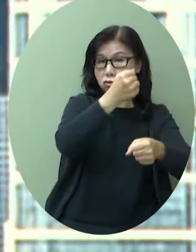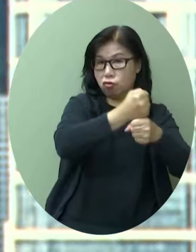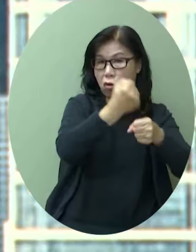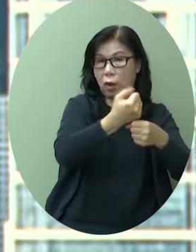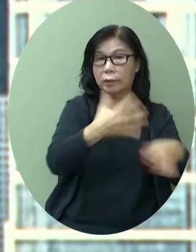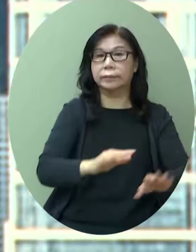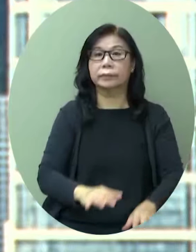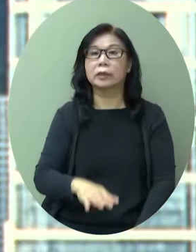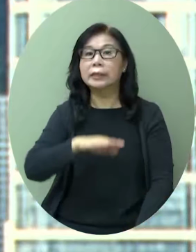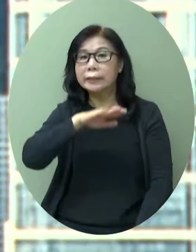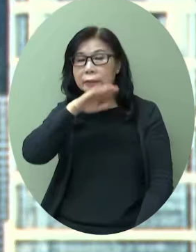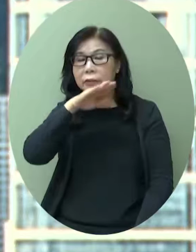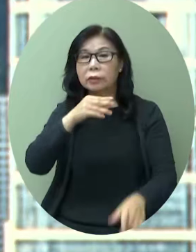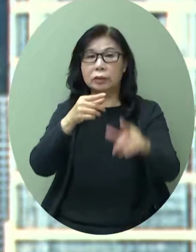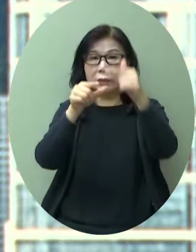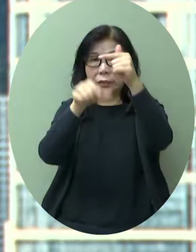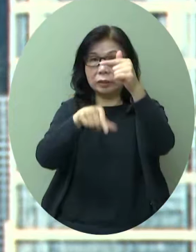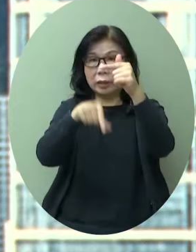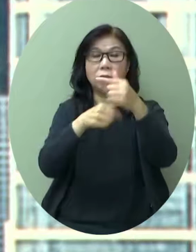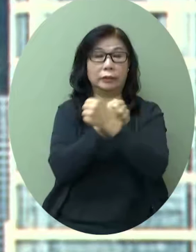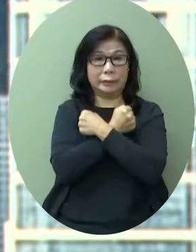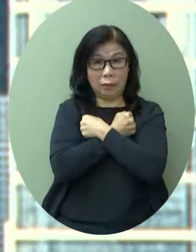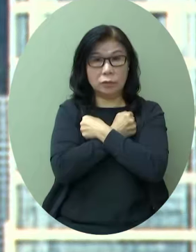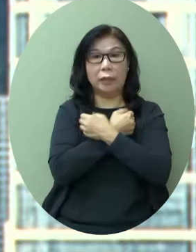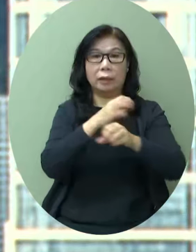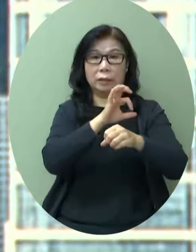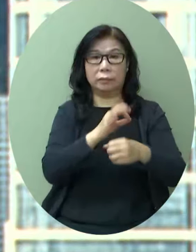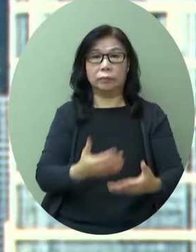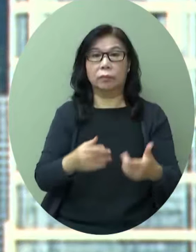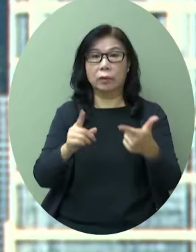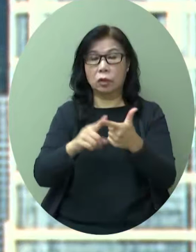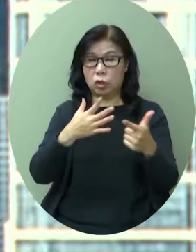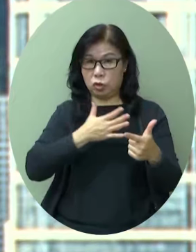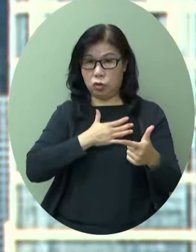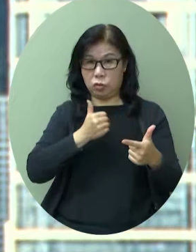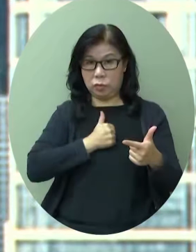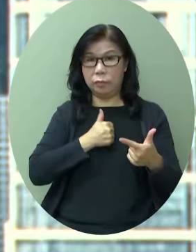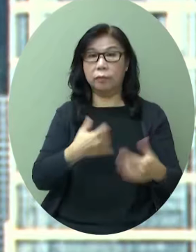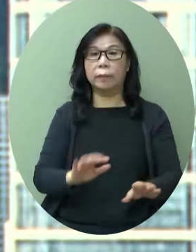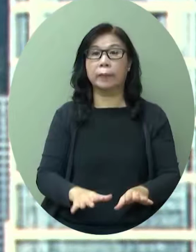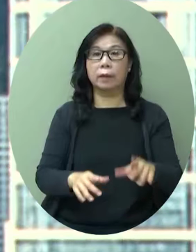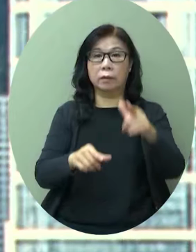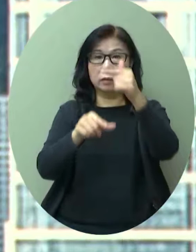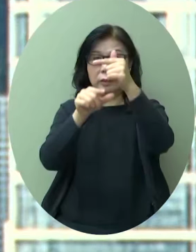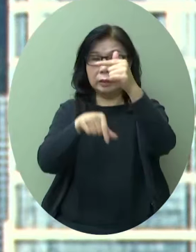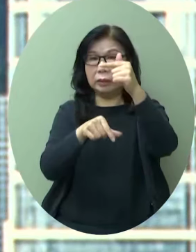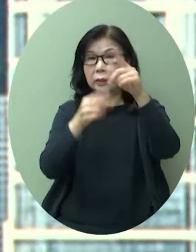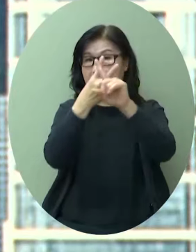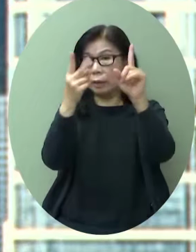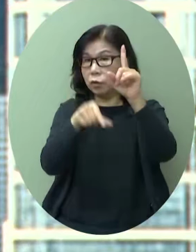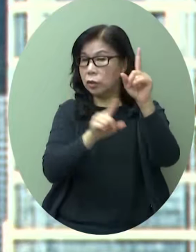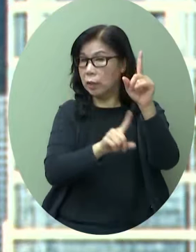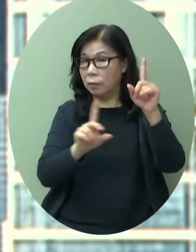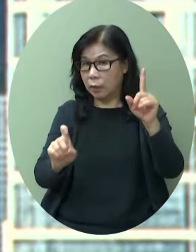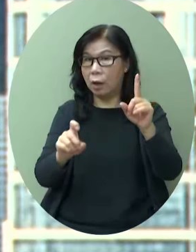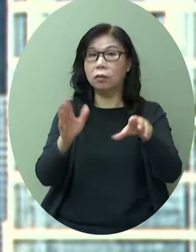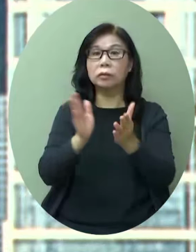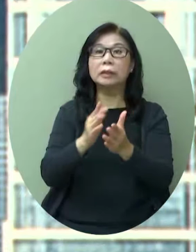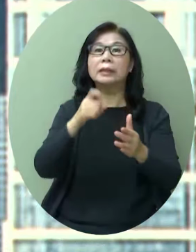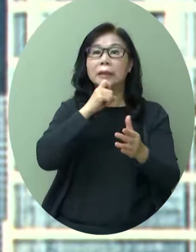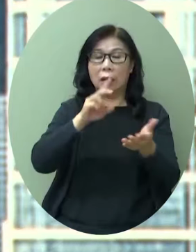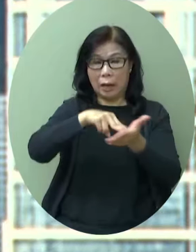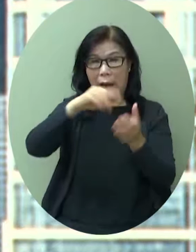of October to prepare for the general election on the 19th of December. So, in my opinion, it will